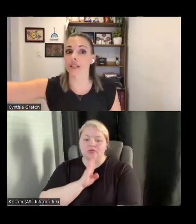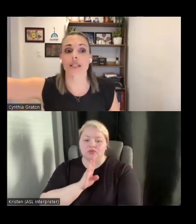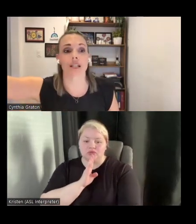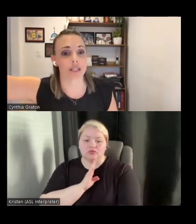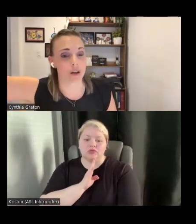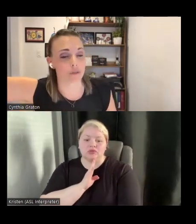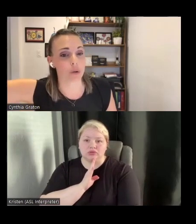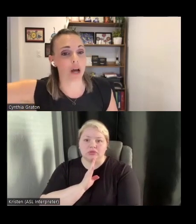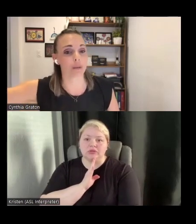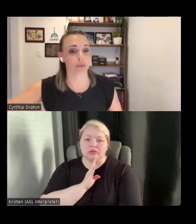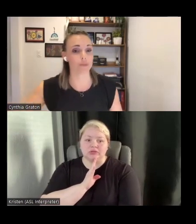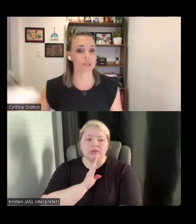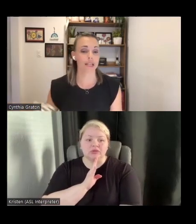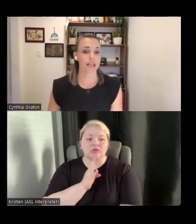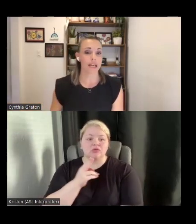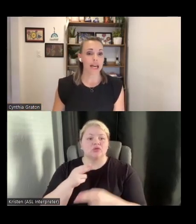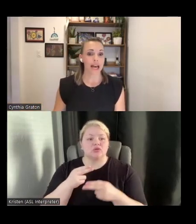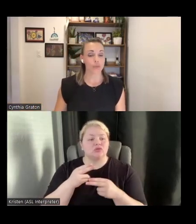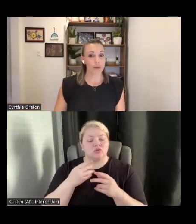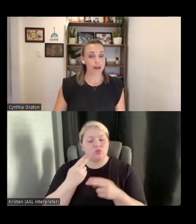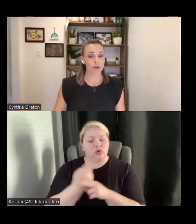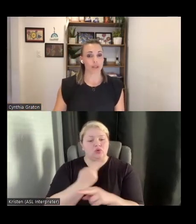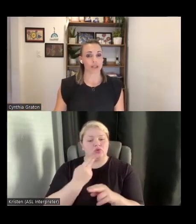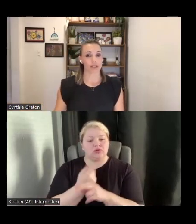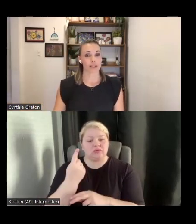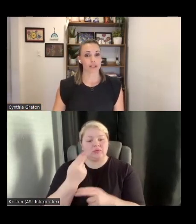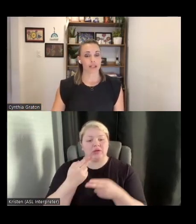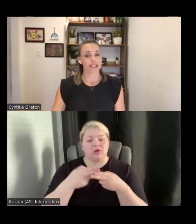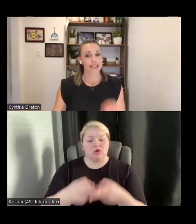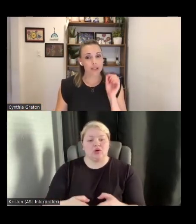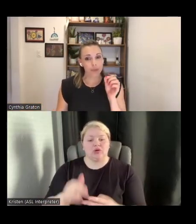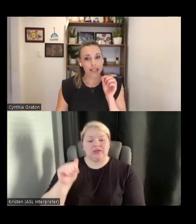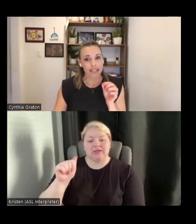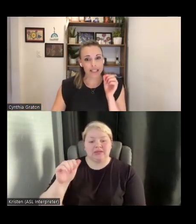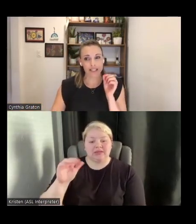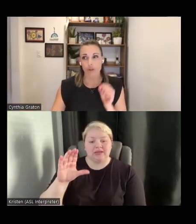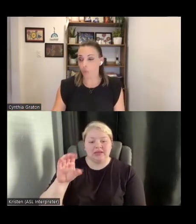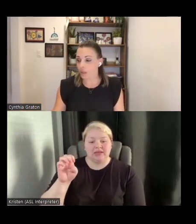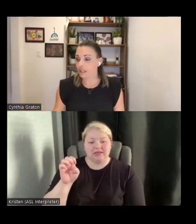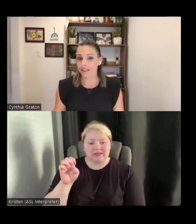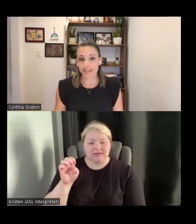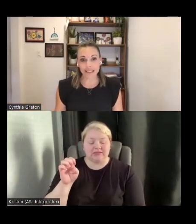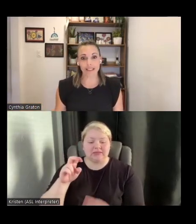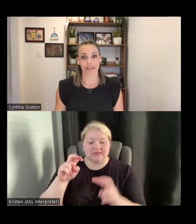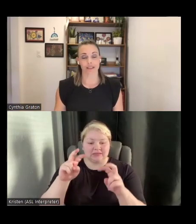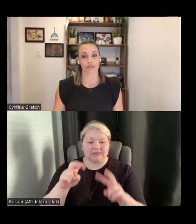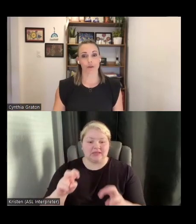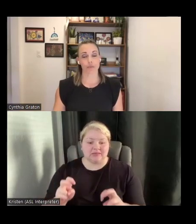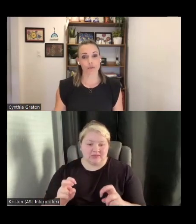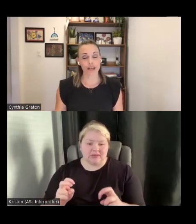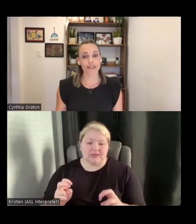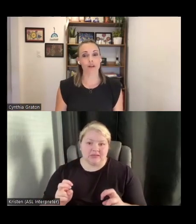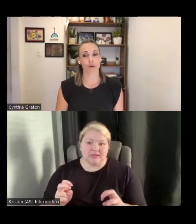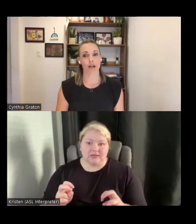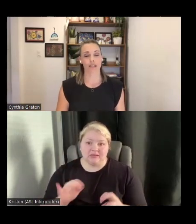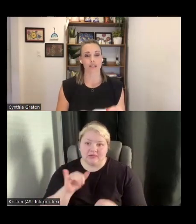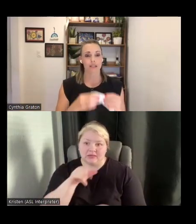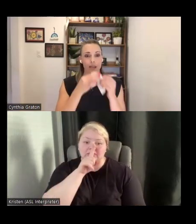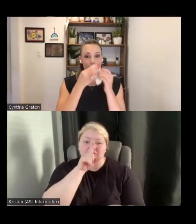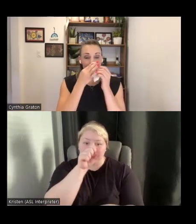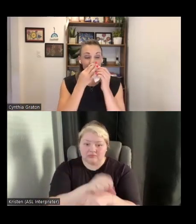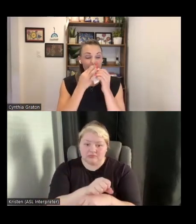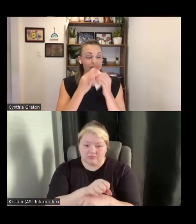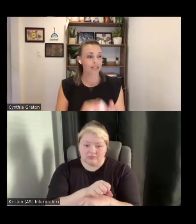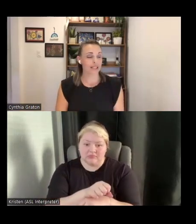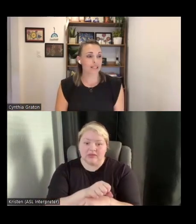of Skills and Unsolved Problems. And remember this, CPS is the real deal for preventing